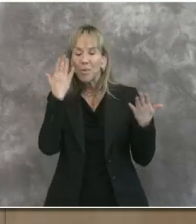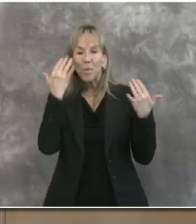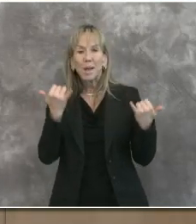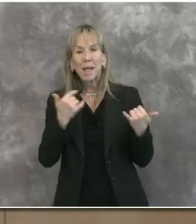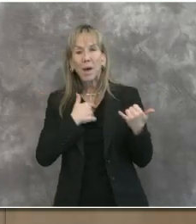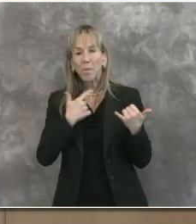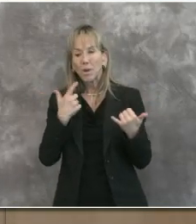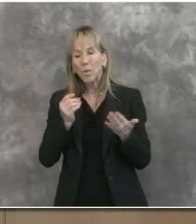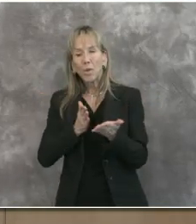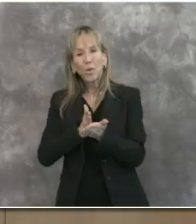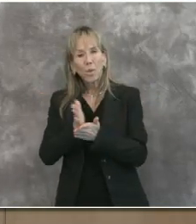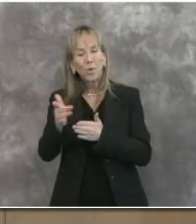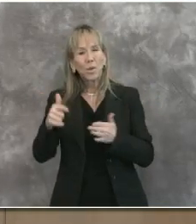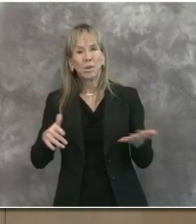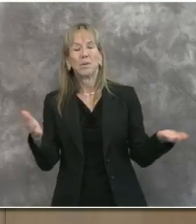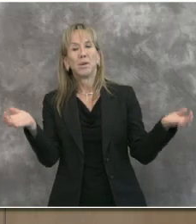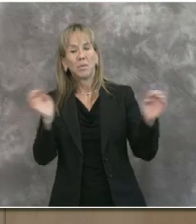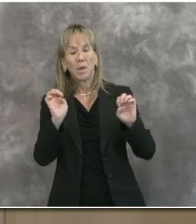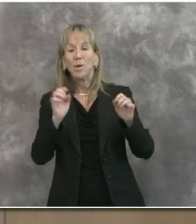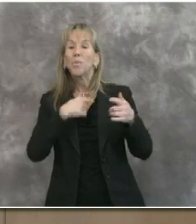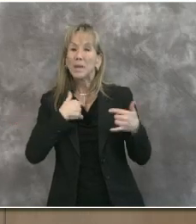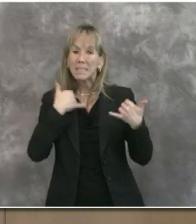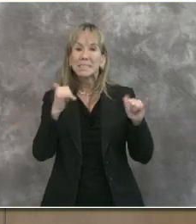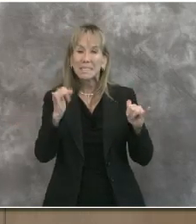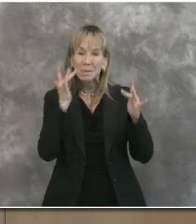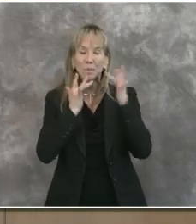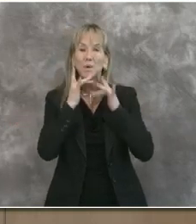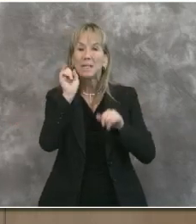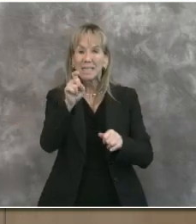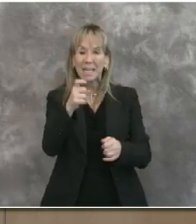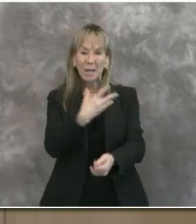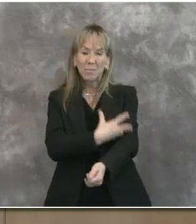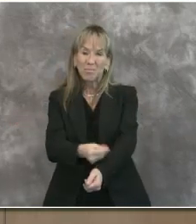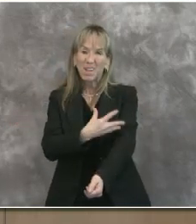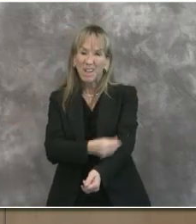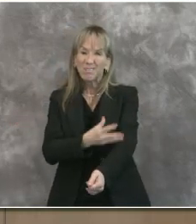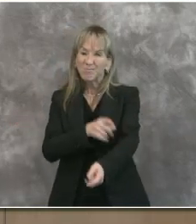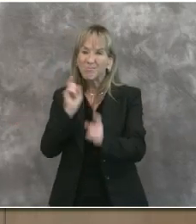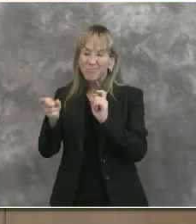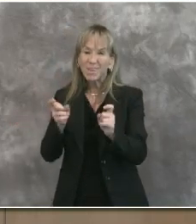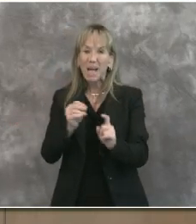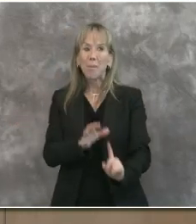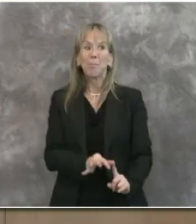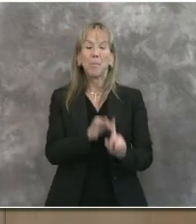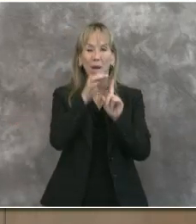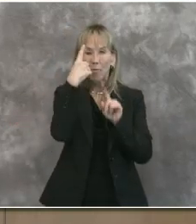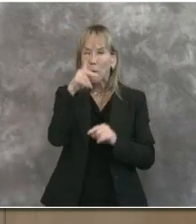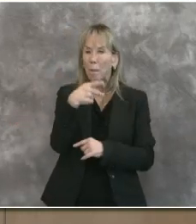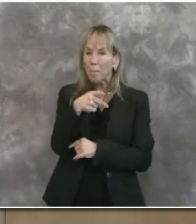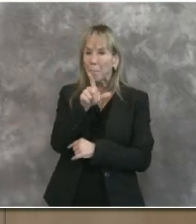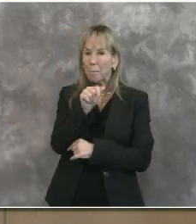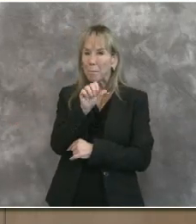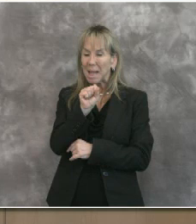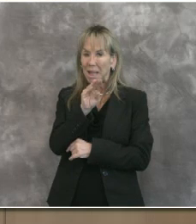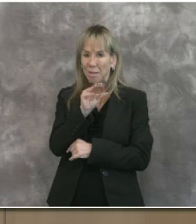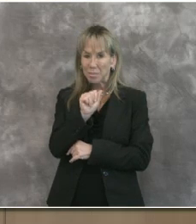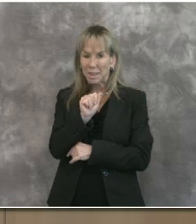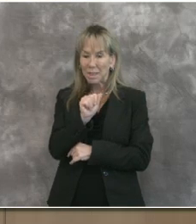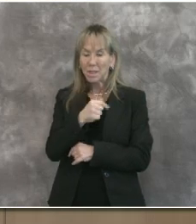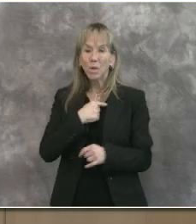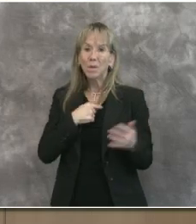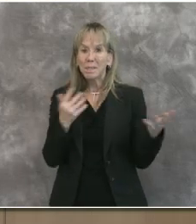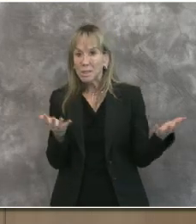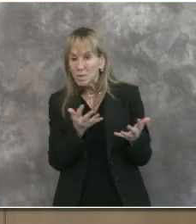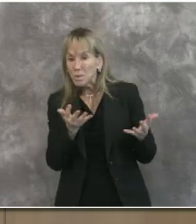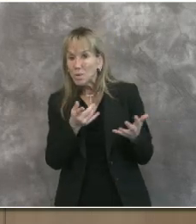through this crisis, there is still a need for blood donors, and particularly for blood plasma. So we encourage San Diegans who